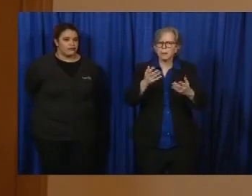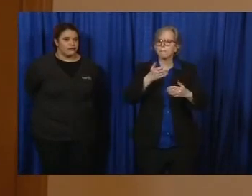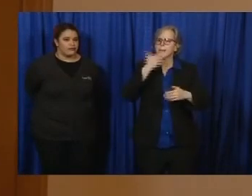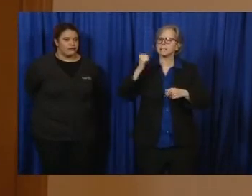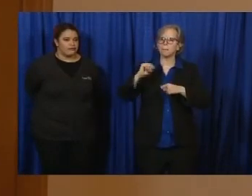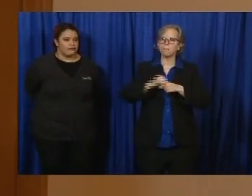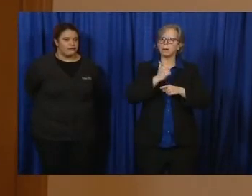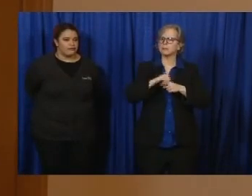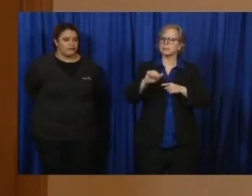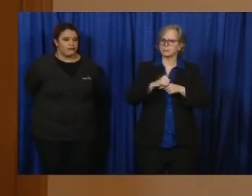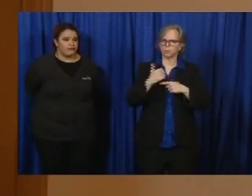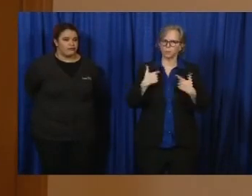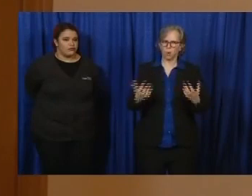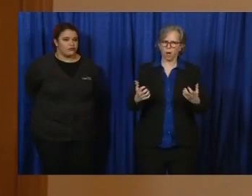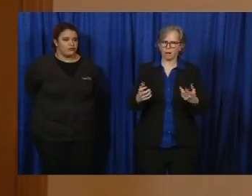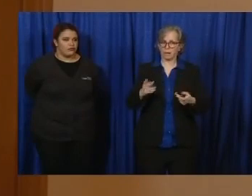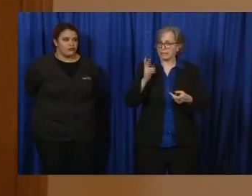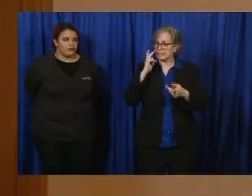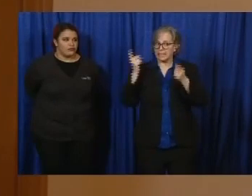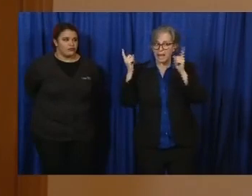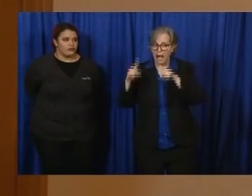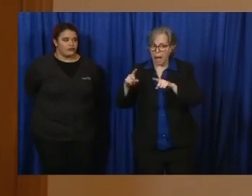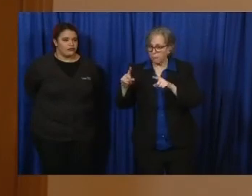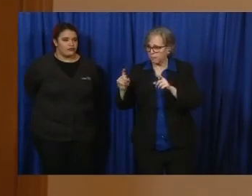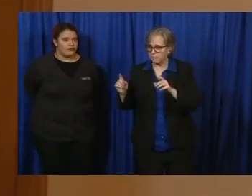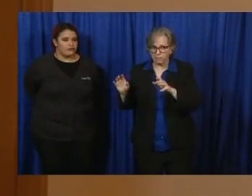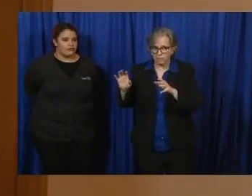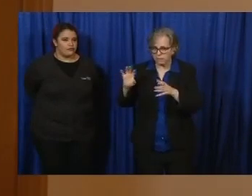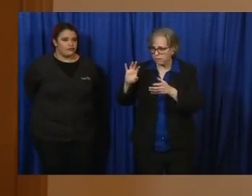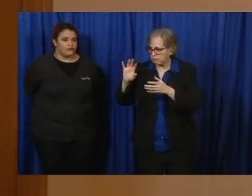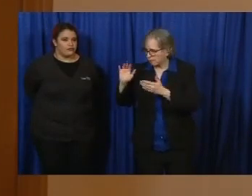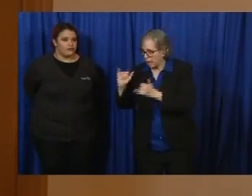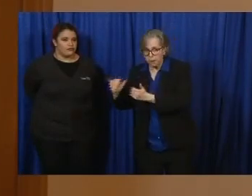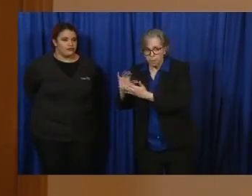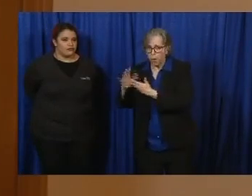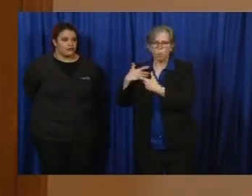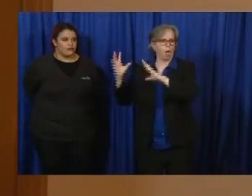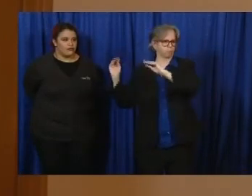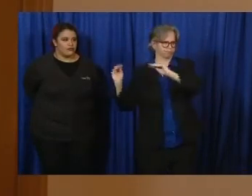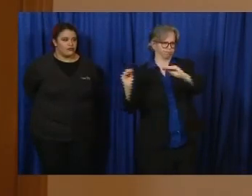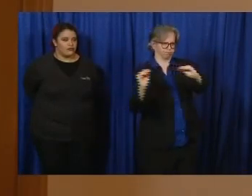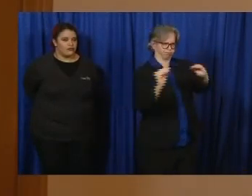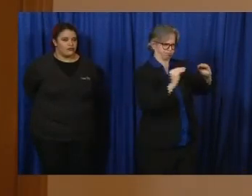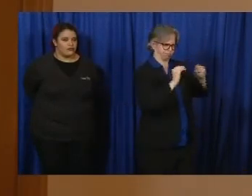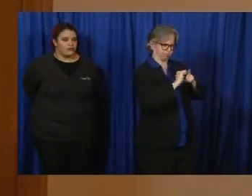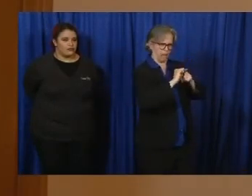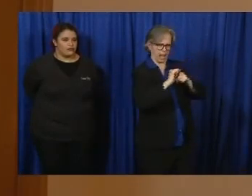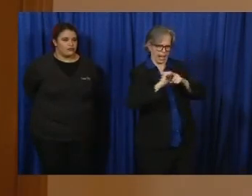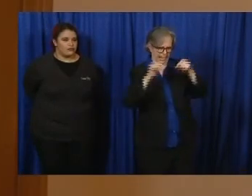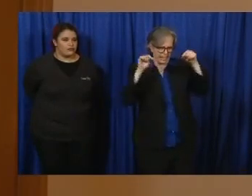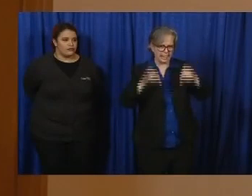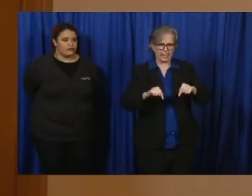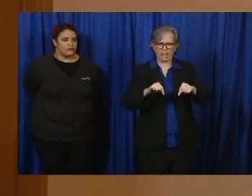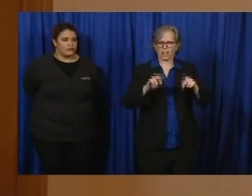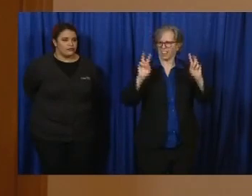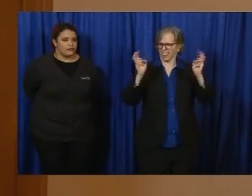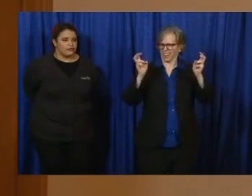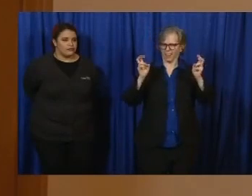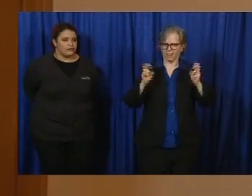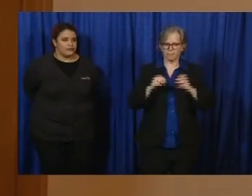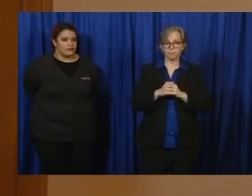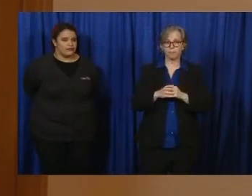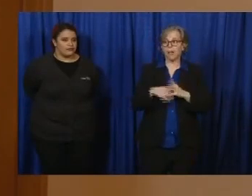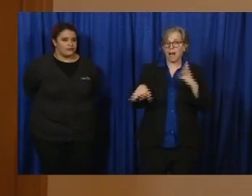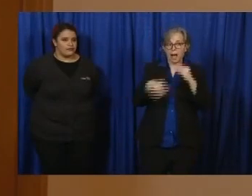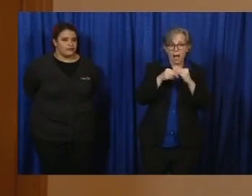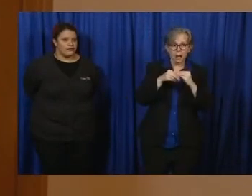or anywhere in this country. So we have a group of people that are feeding that into those healthcare systems. Then we're also looking at things